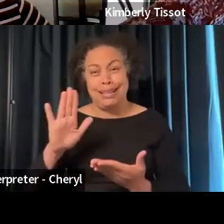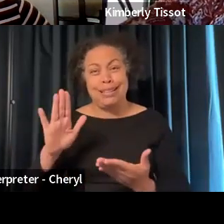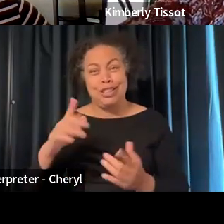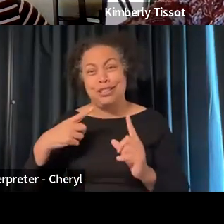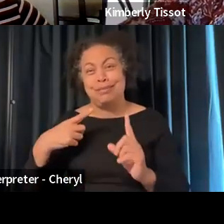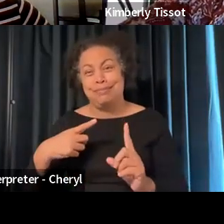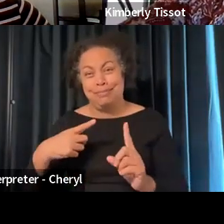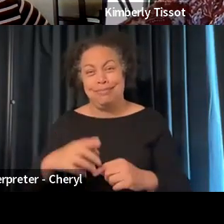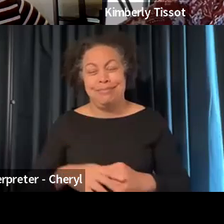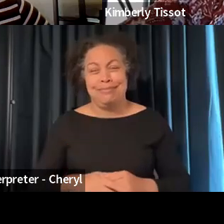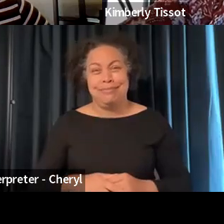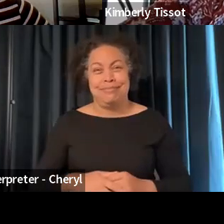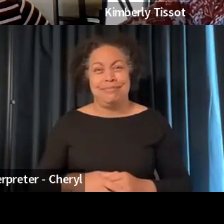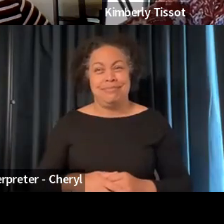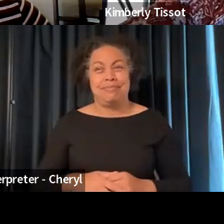I was